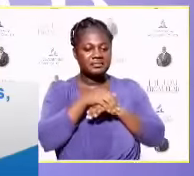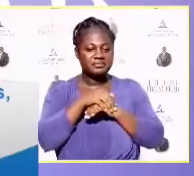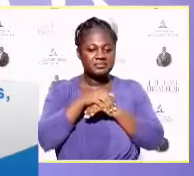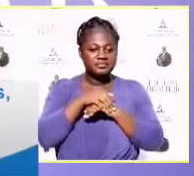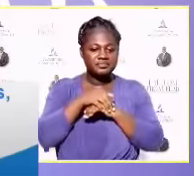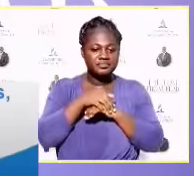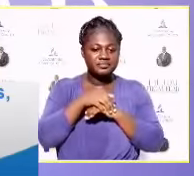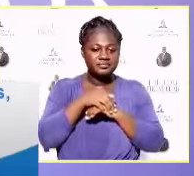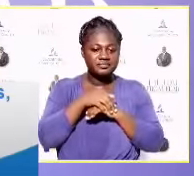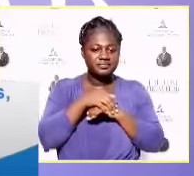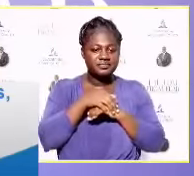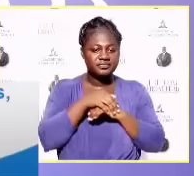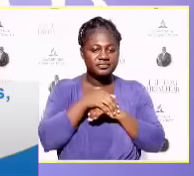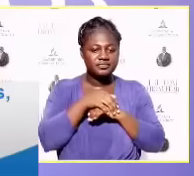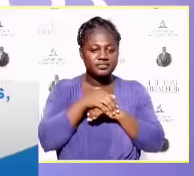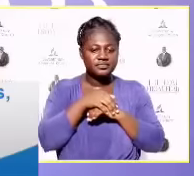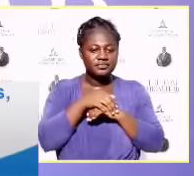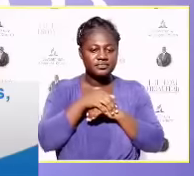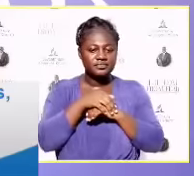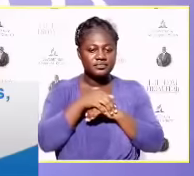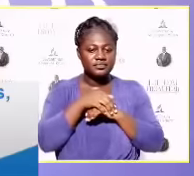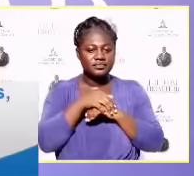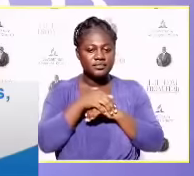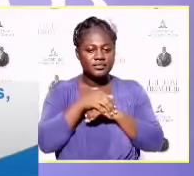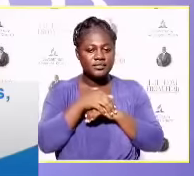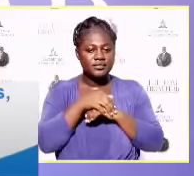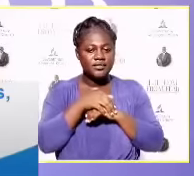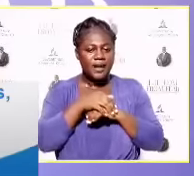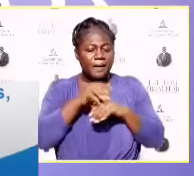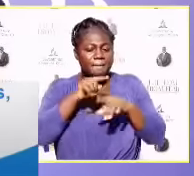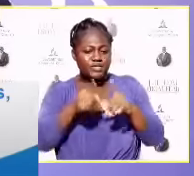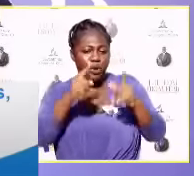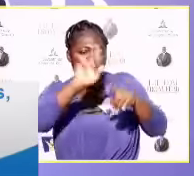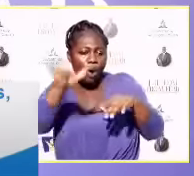who privily shall bring in damnable heresies.